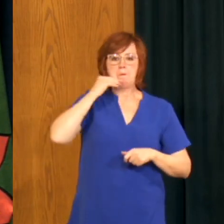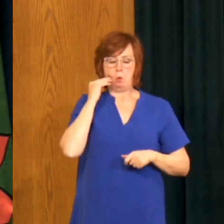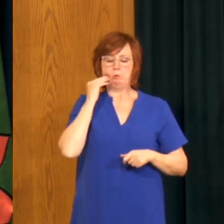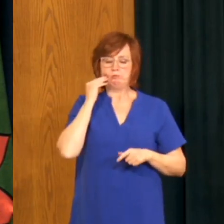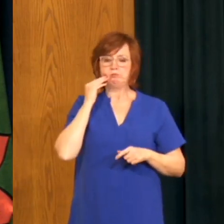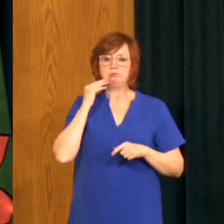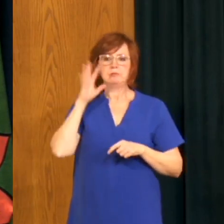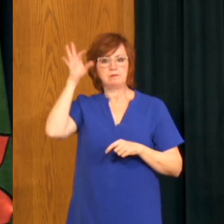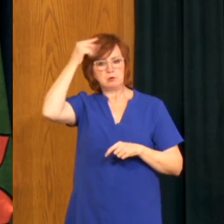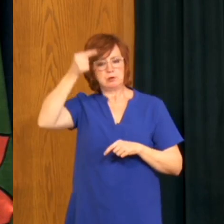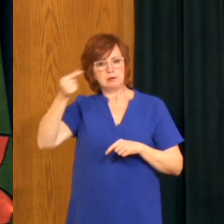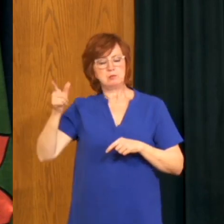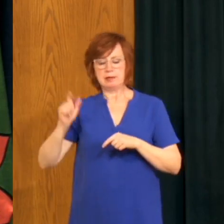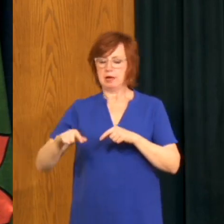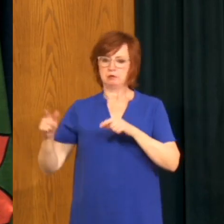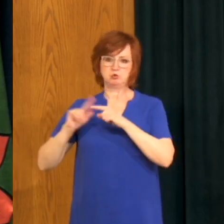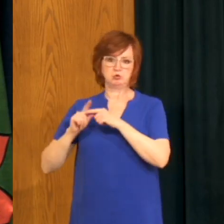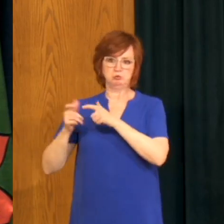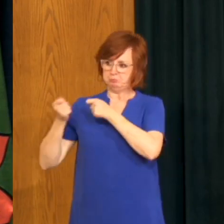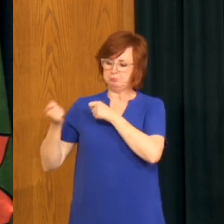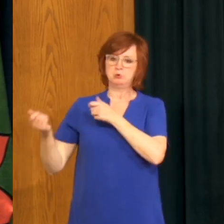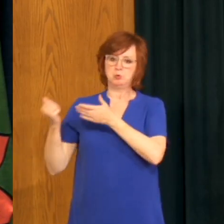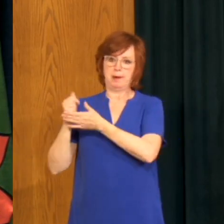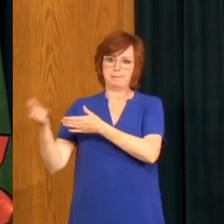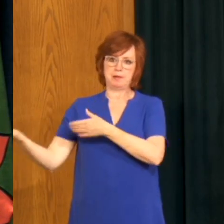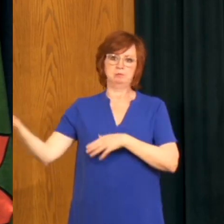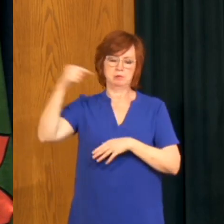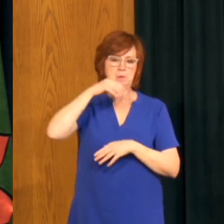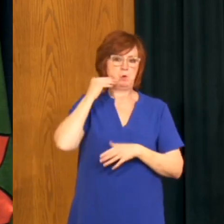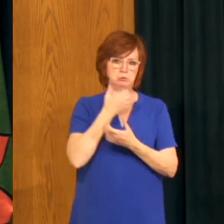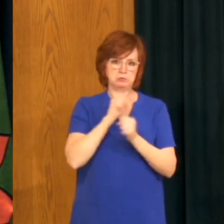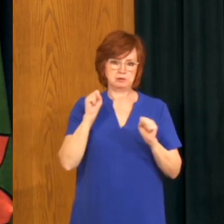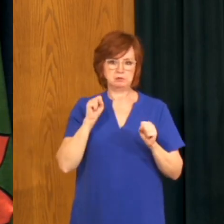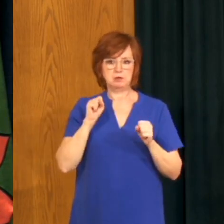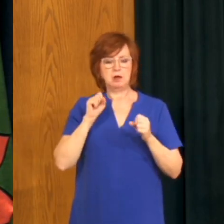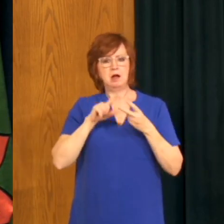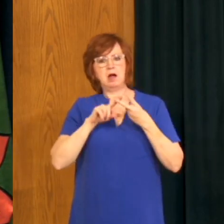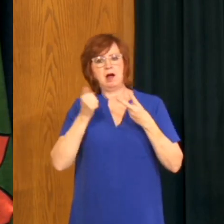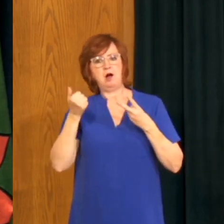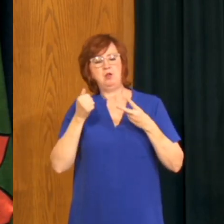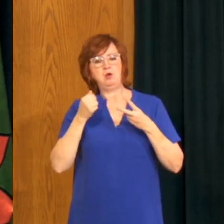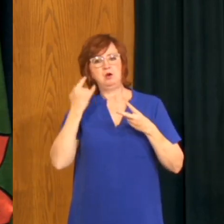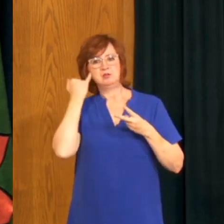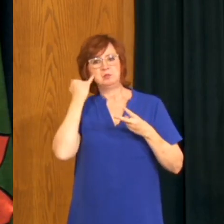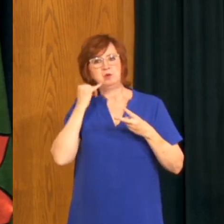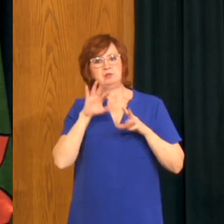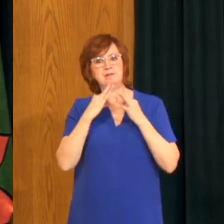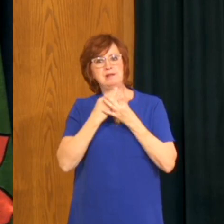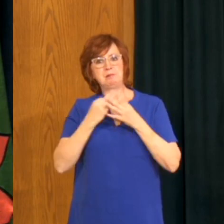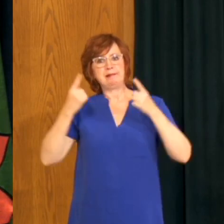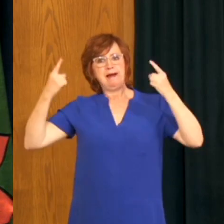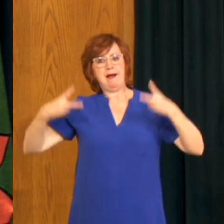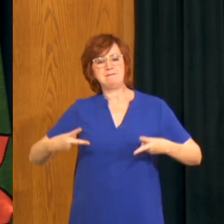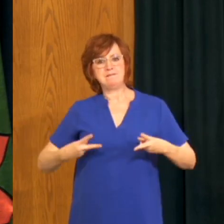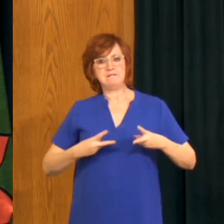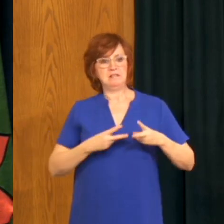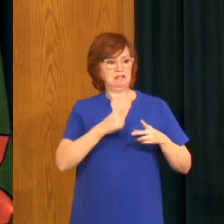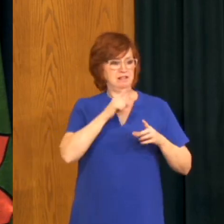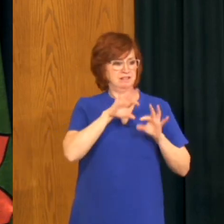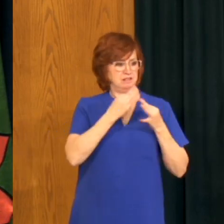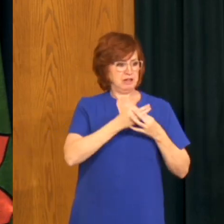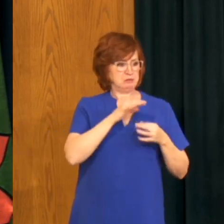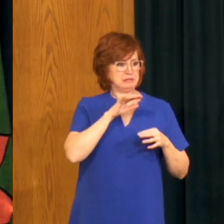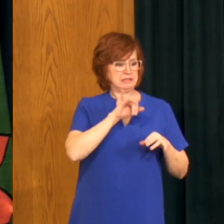also a number of reunification flights that are occurring and bringing spouses of people. There may be Canadians that are married to